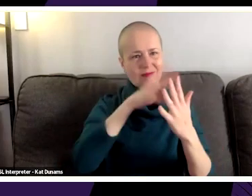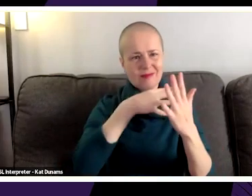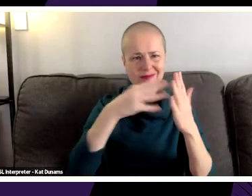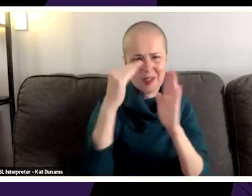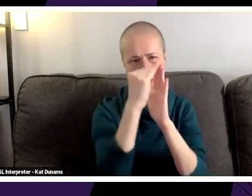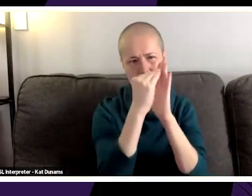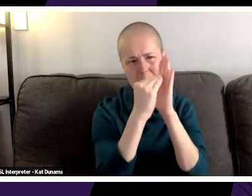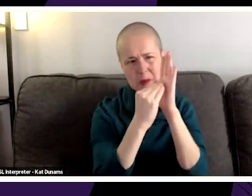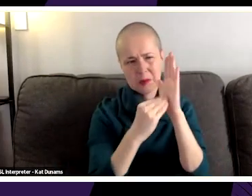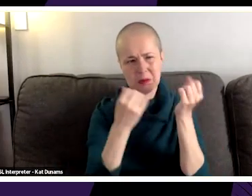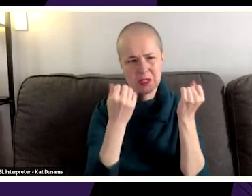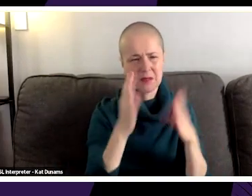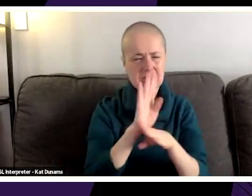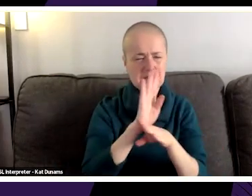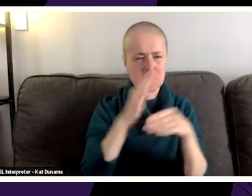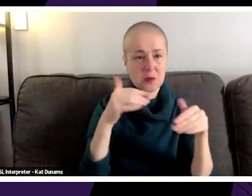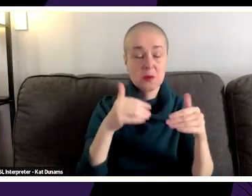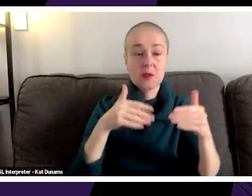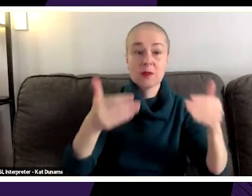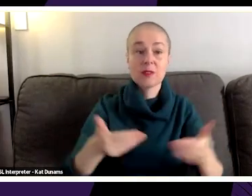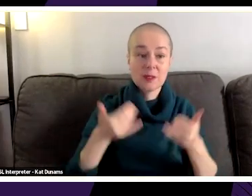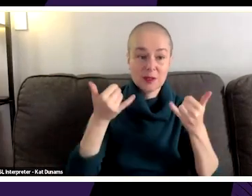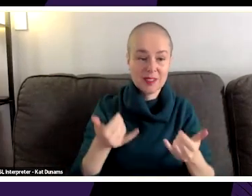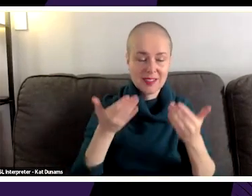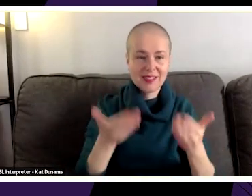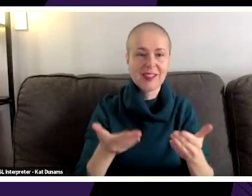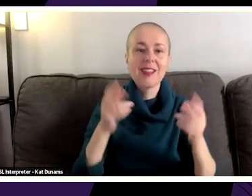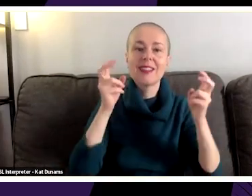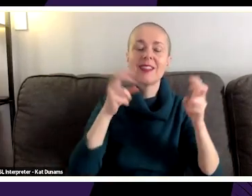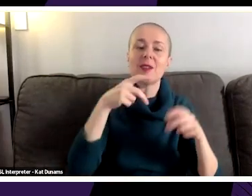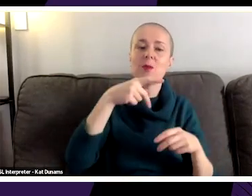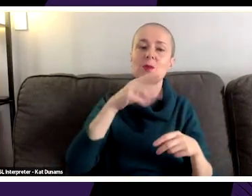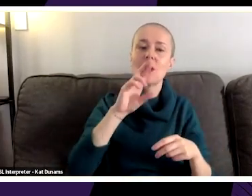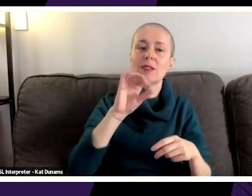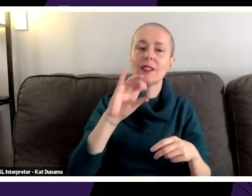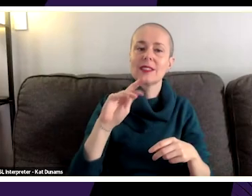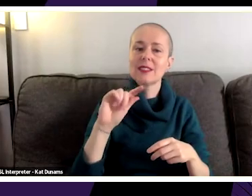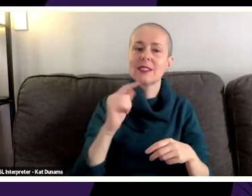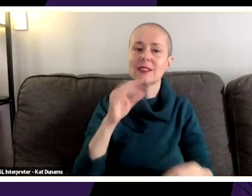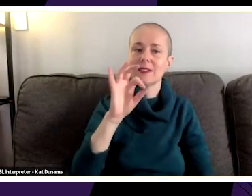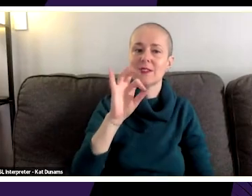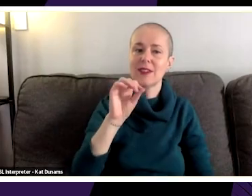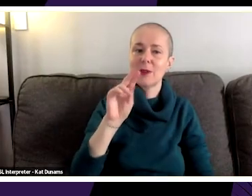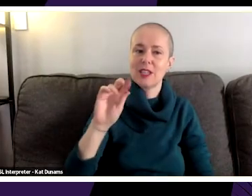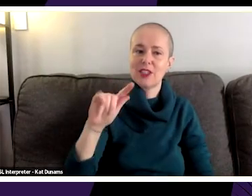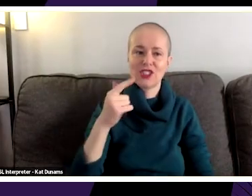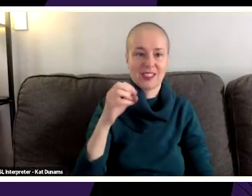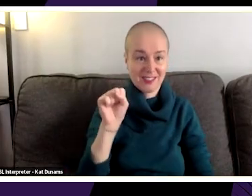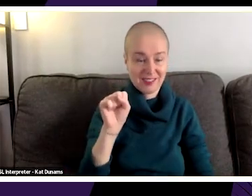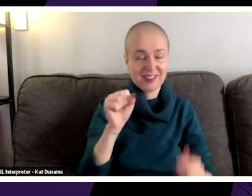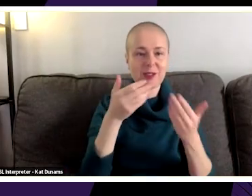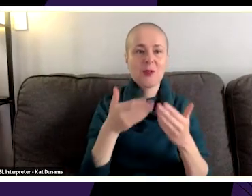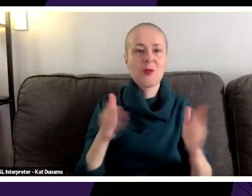Hello, everyone, and welcome to Processing Foundation's Open Assembly 2025. We're so glad you're here.